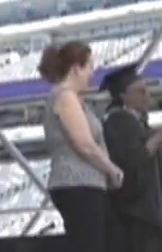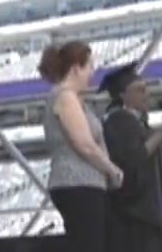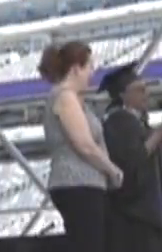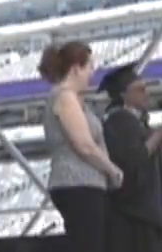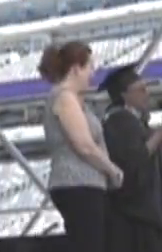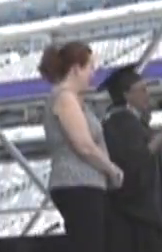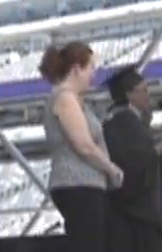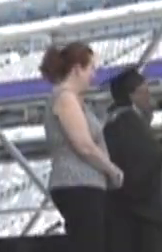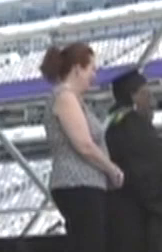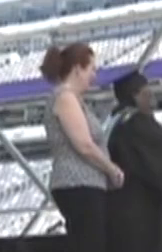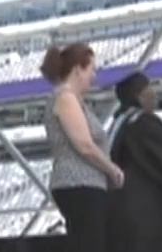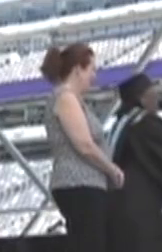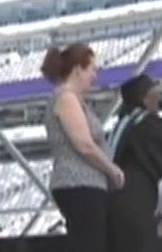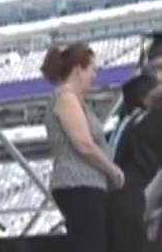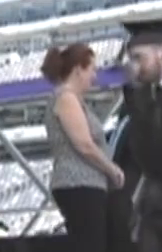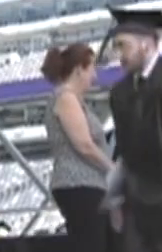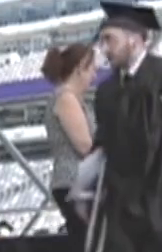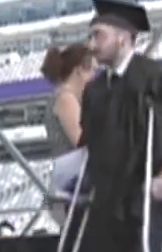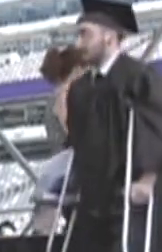Aaron Bato.